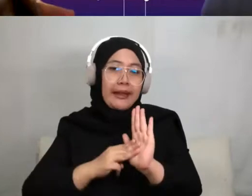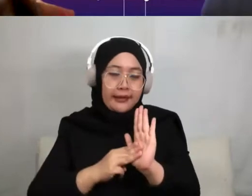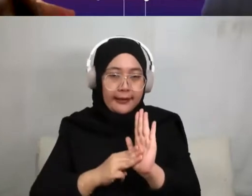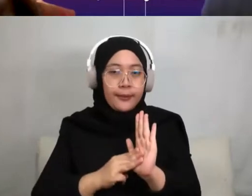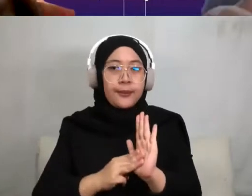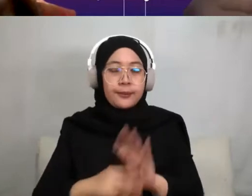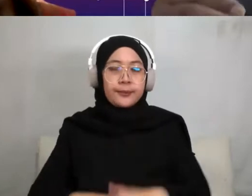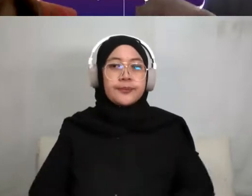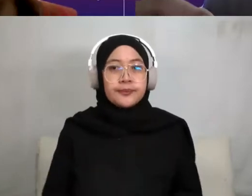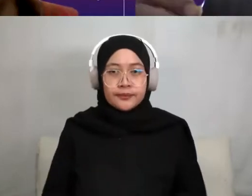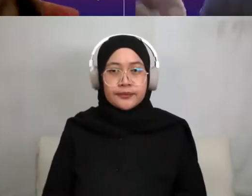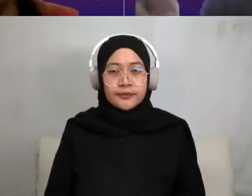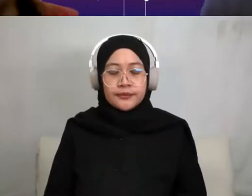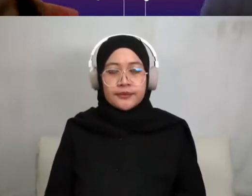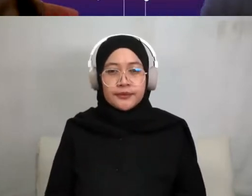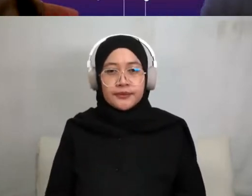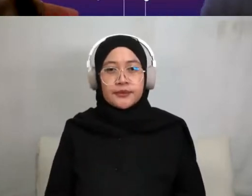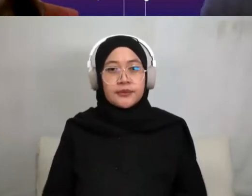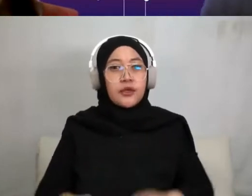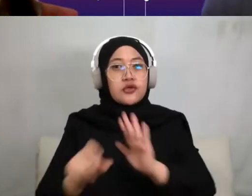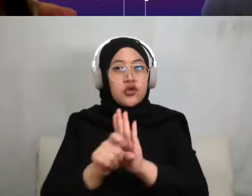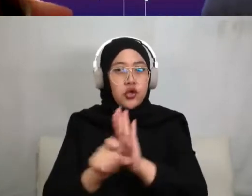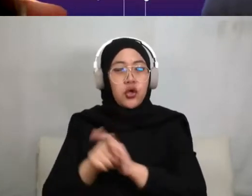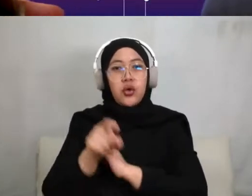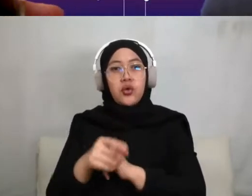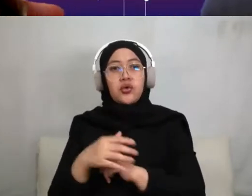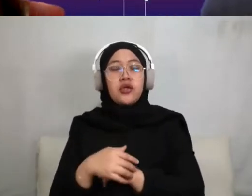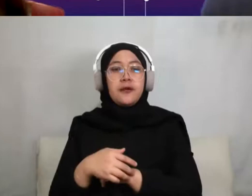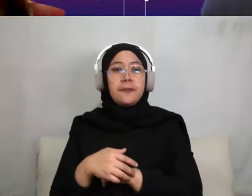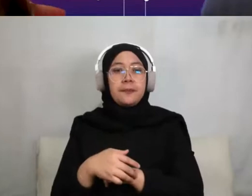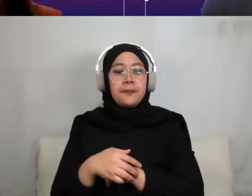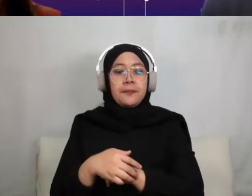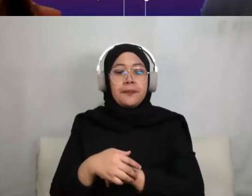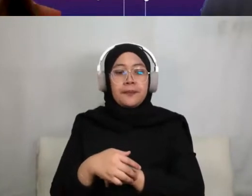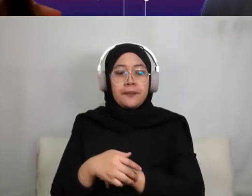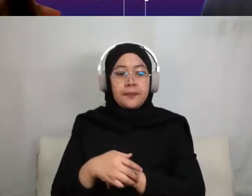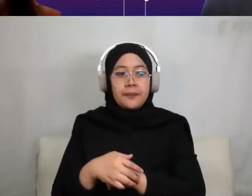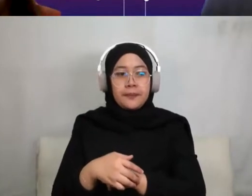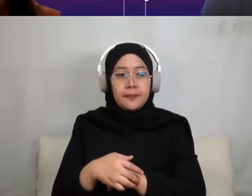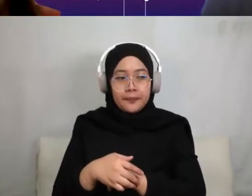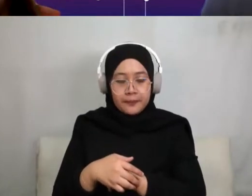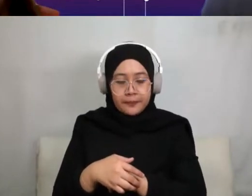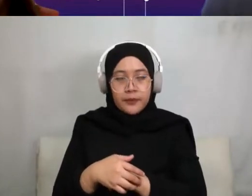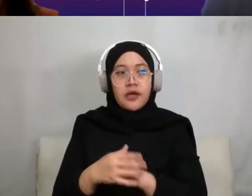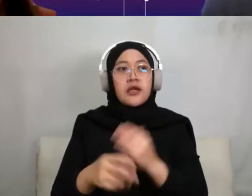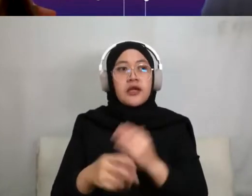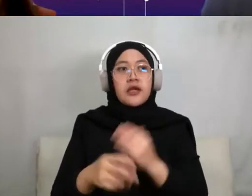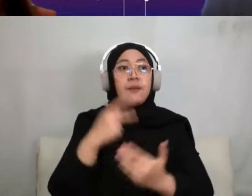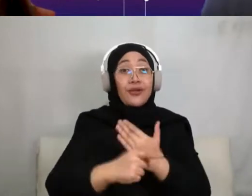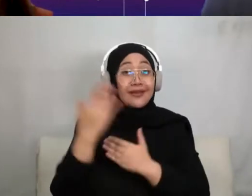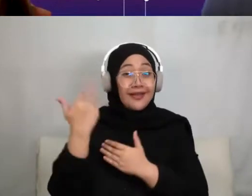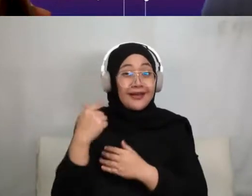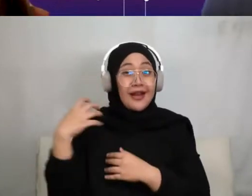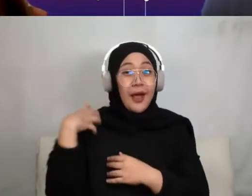Like our the other panelist was mentioning about Latin America project contract period timelines.